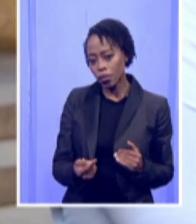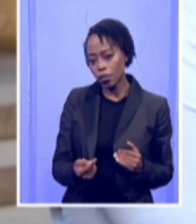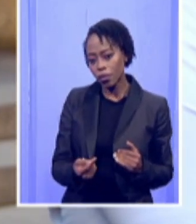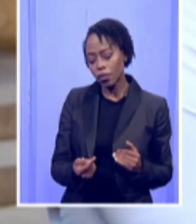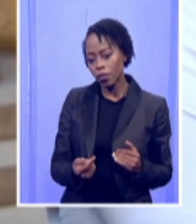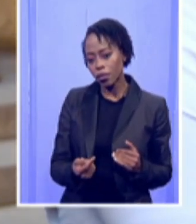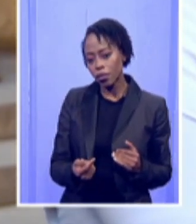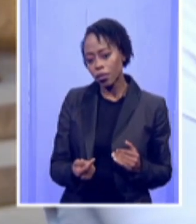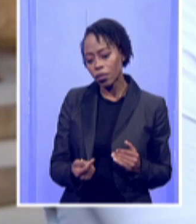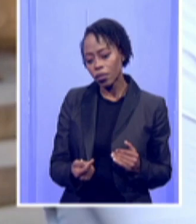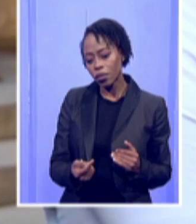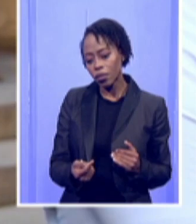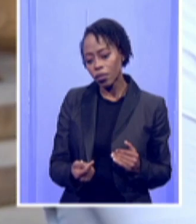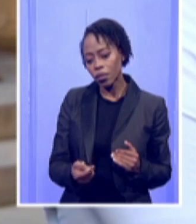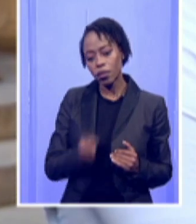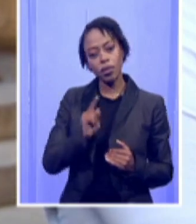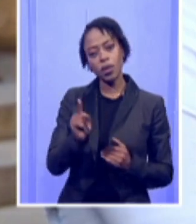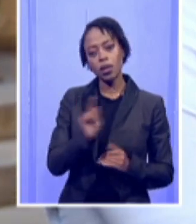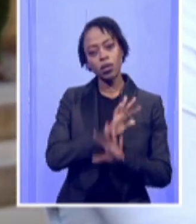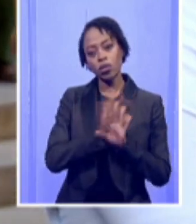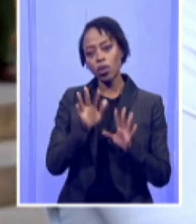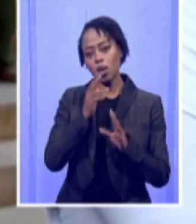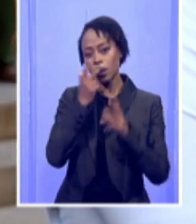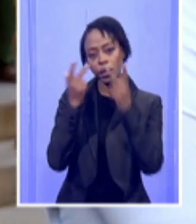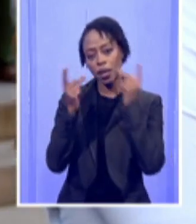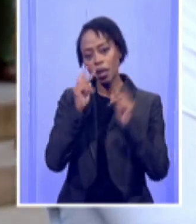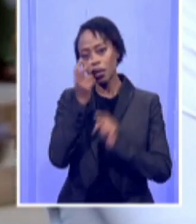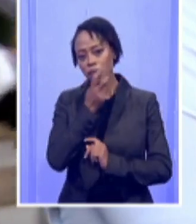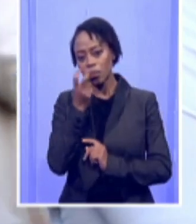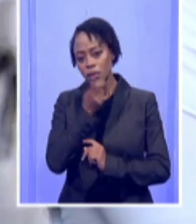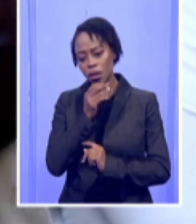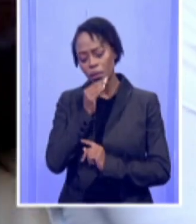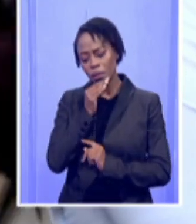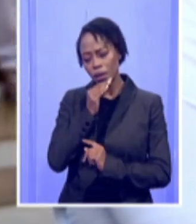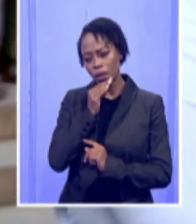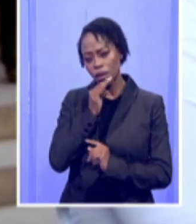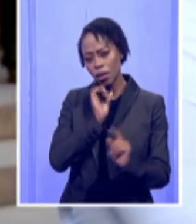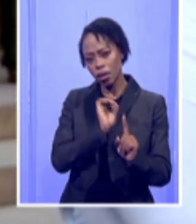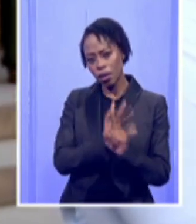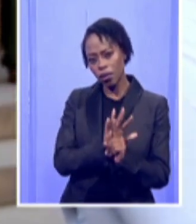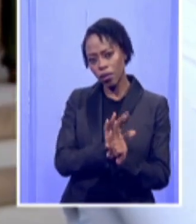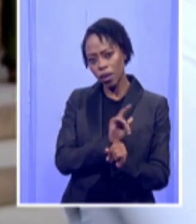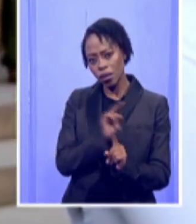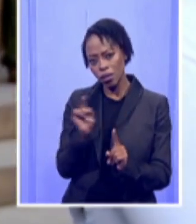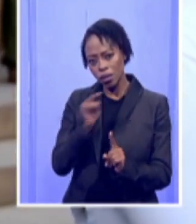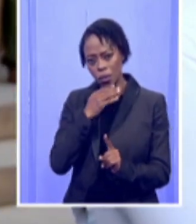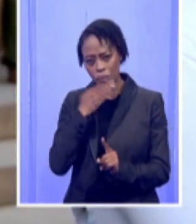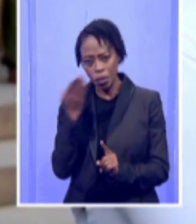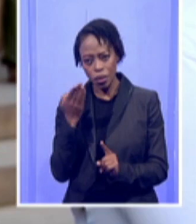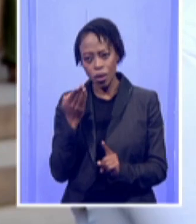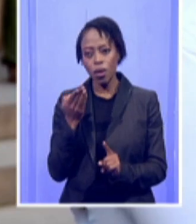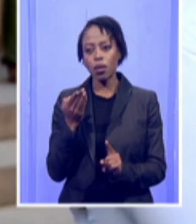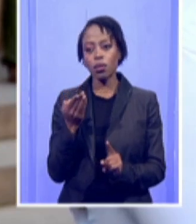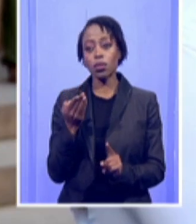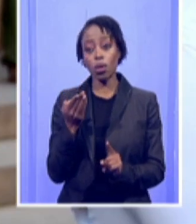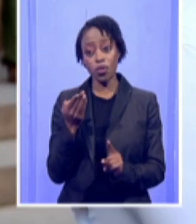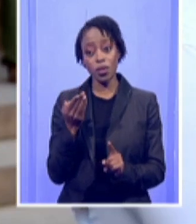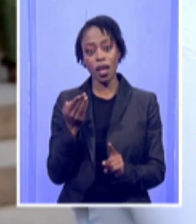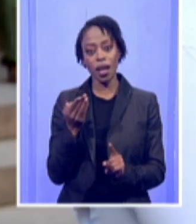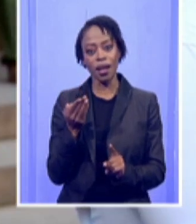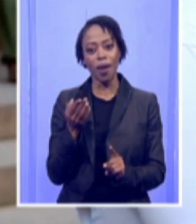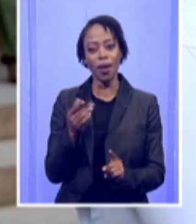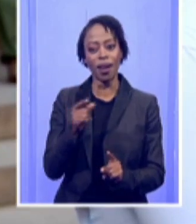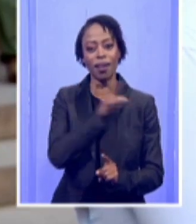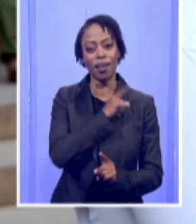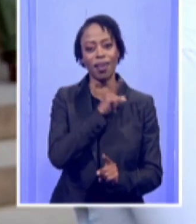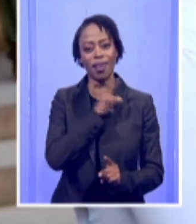this is not hate speech, it can also offend someone? Yeah. Yeah, well, it's obviously offensive, and in a sense